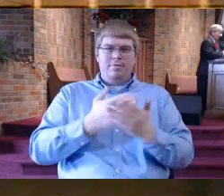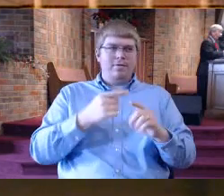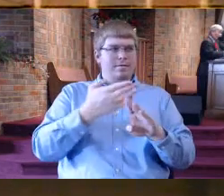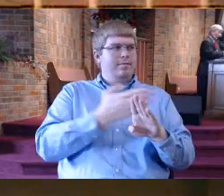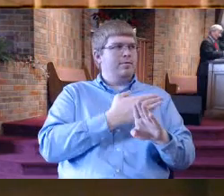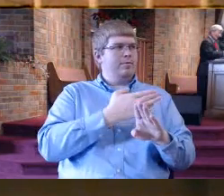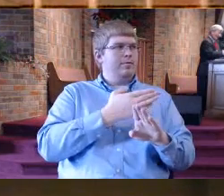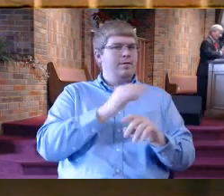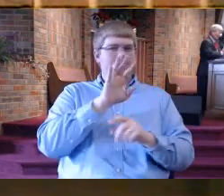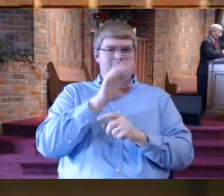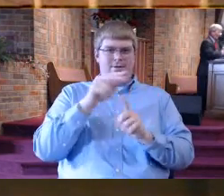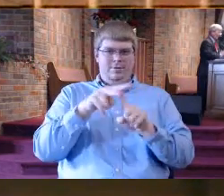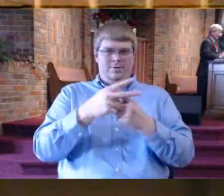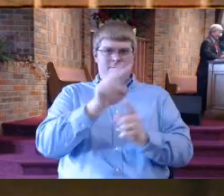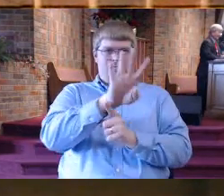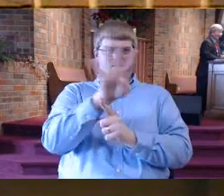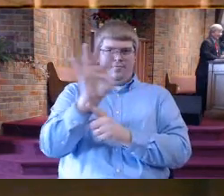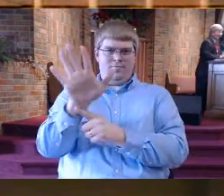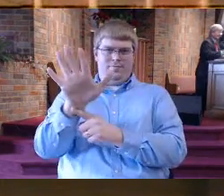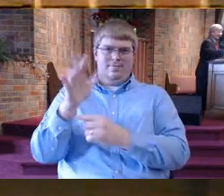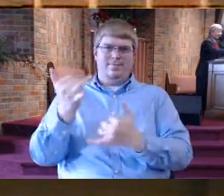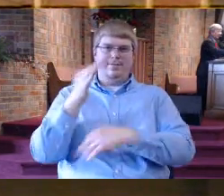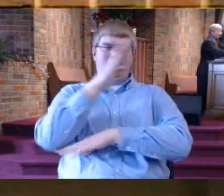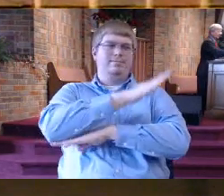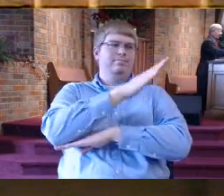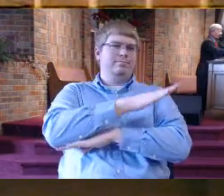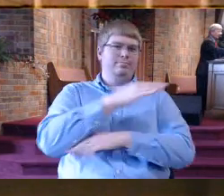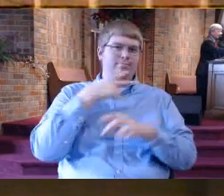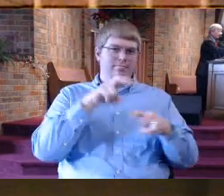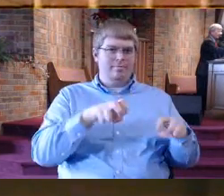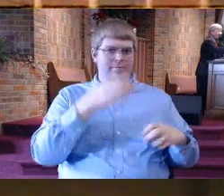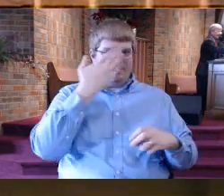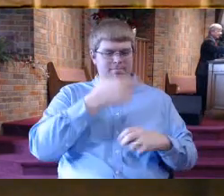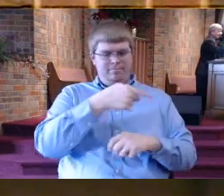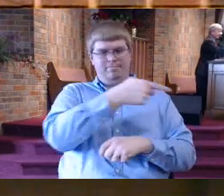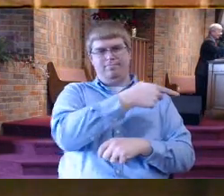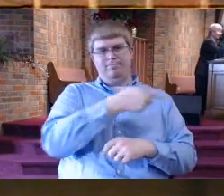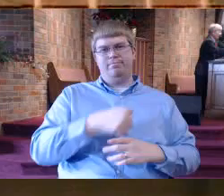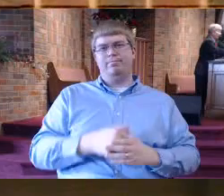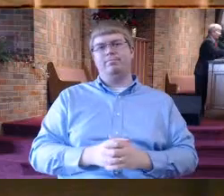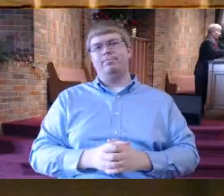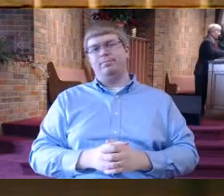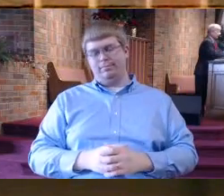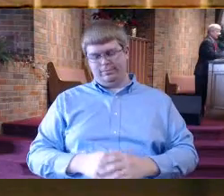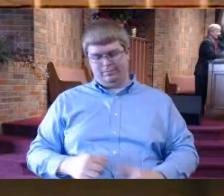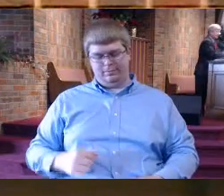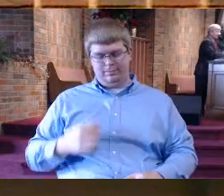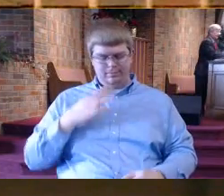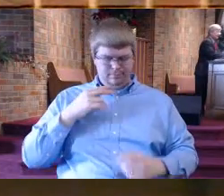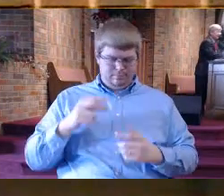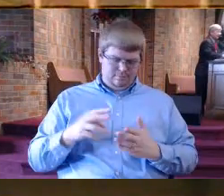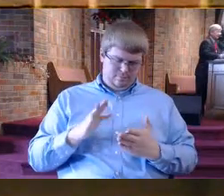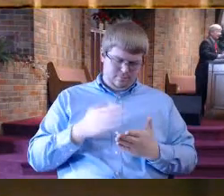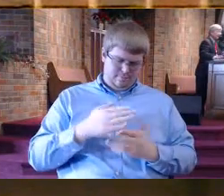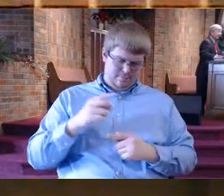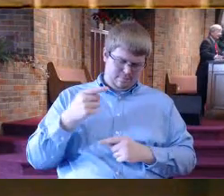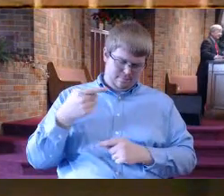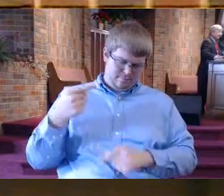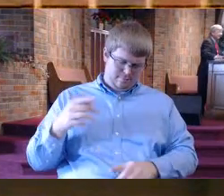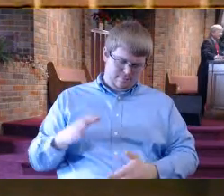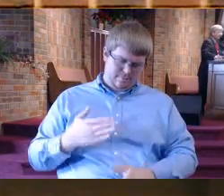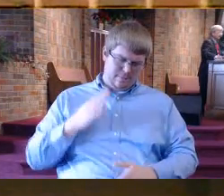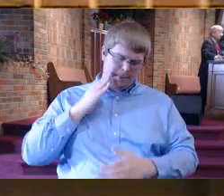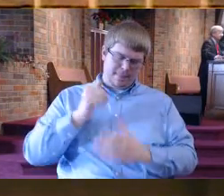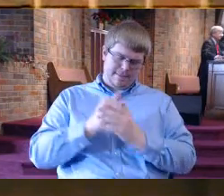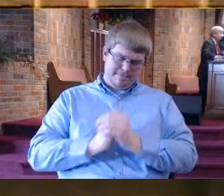at 4:45 this afternoon before our worship at 5. Do the first stanza of this and then be